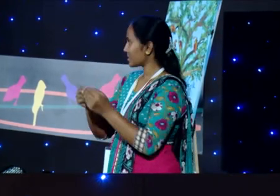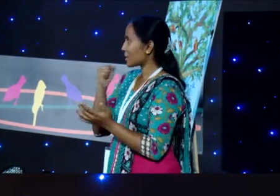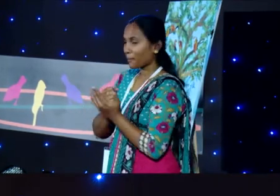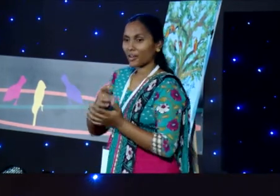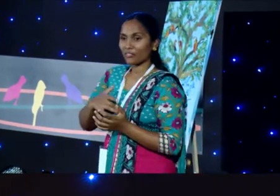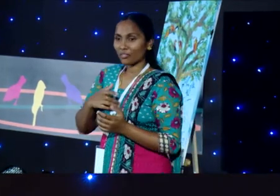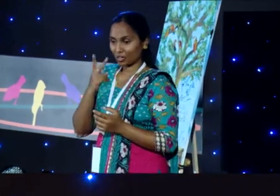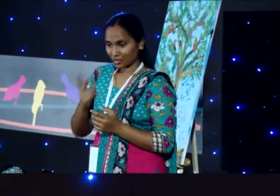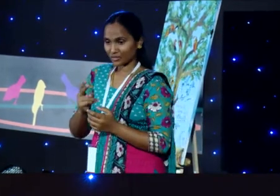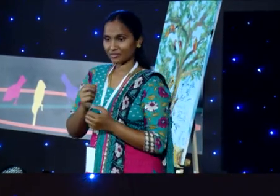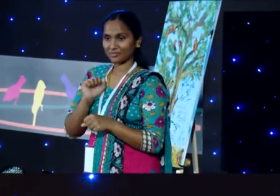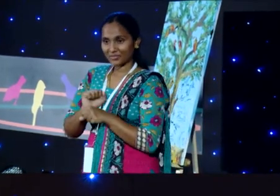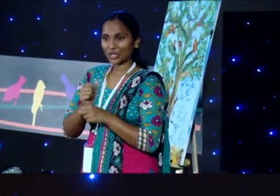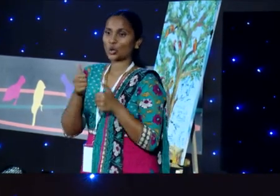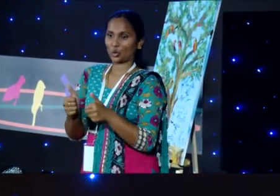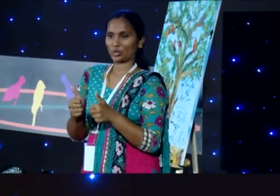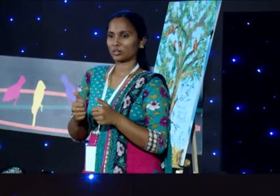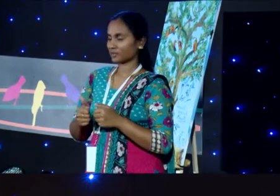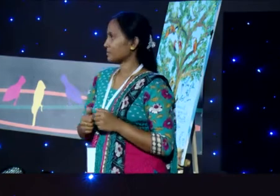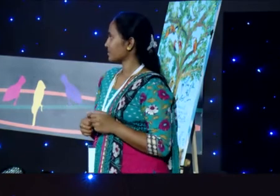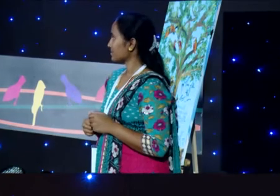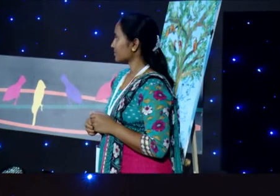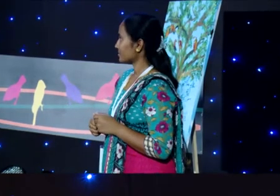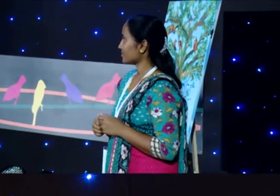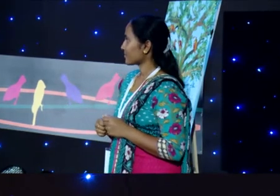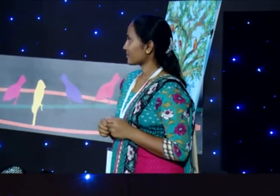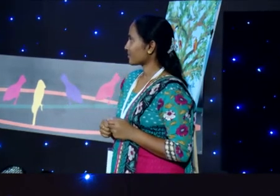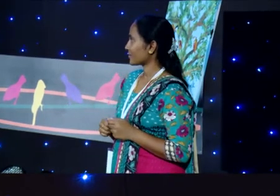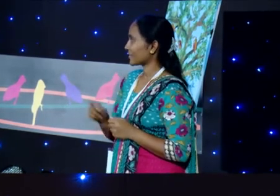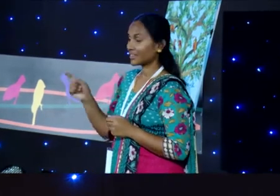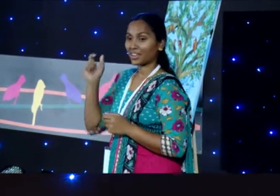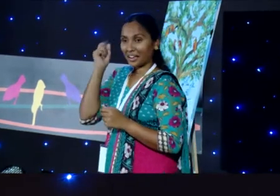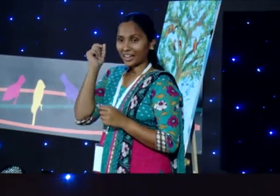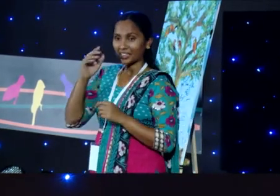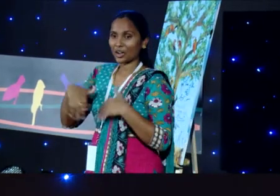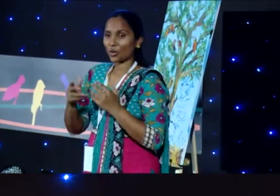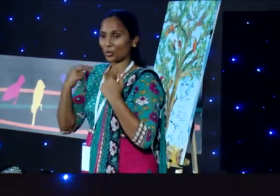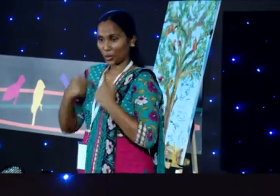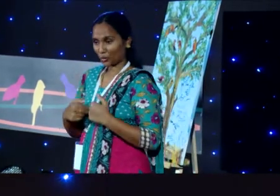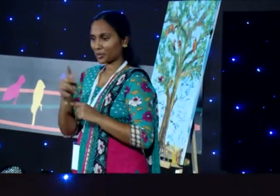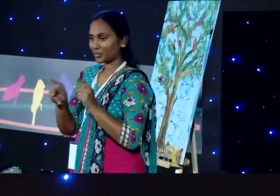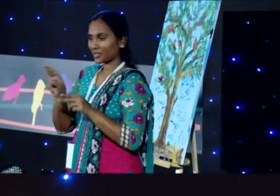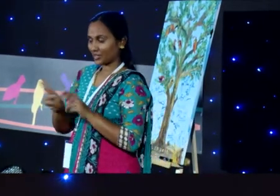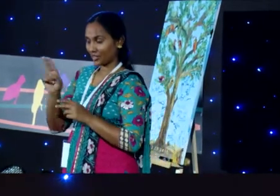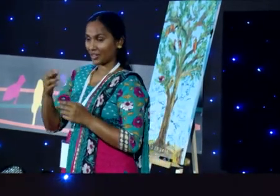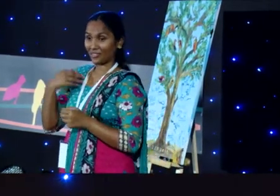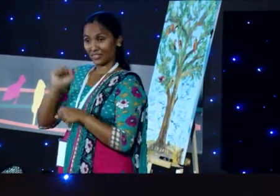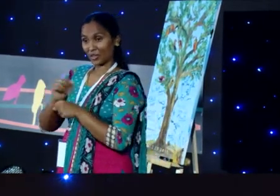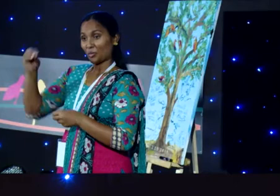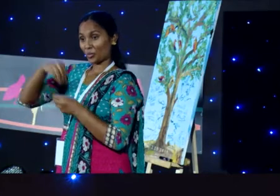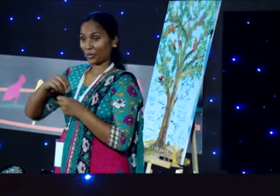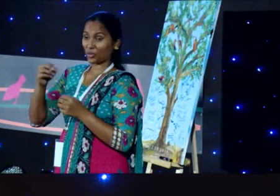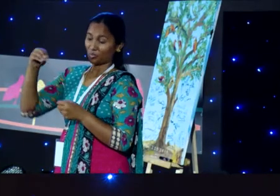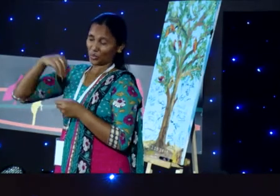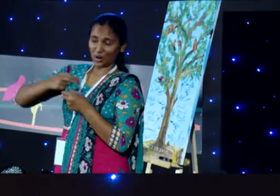feel, look, and work well. So understanding the whole human experience. So we were hired fashionists, designers, engineers, working